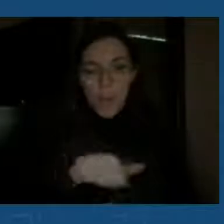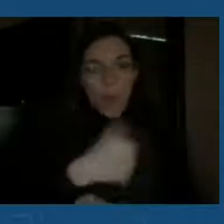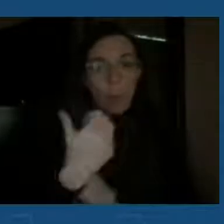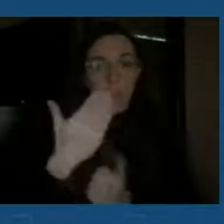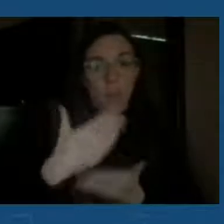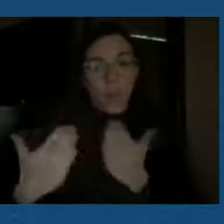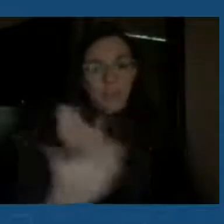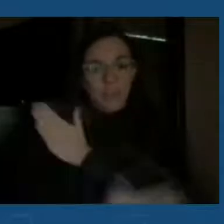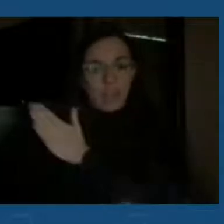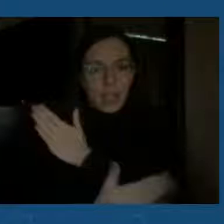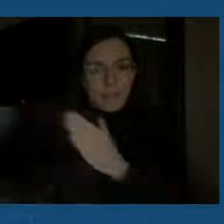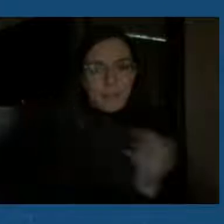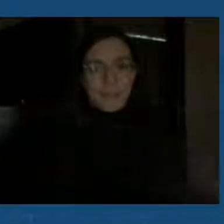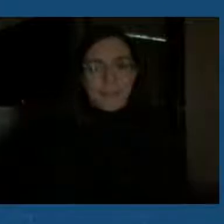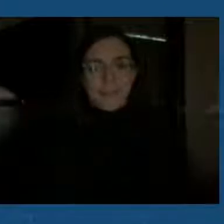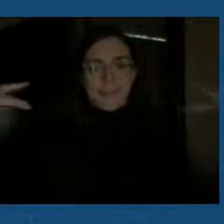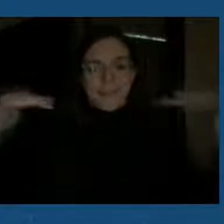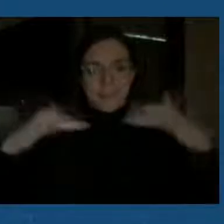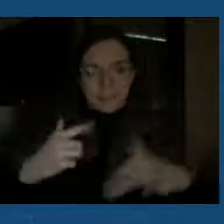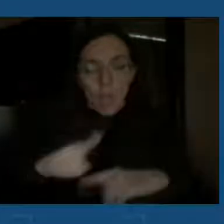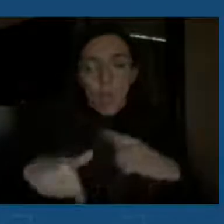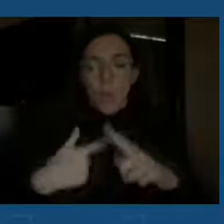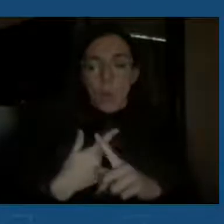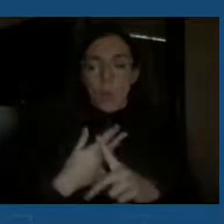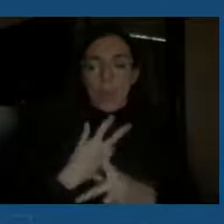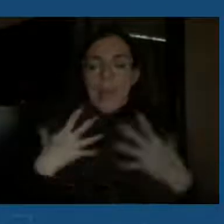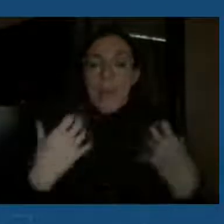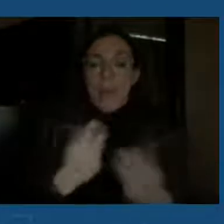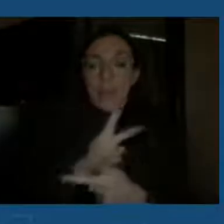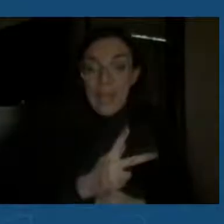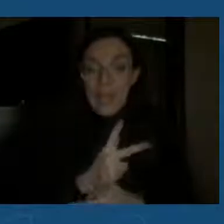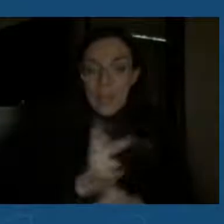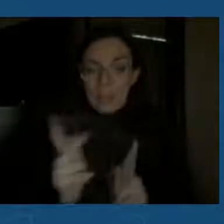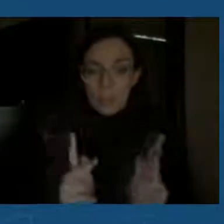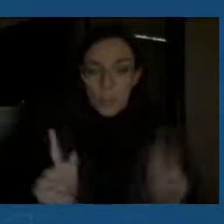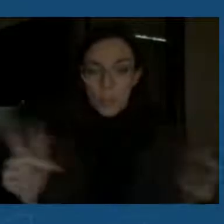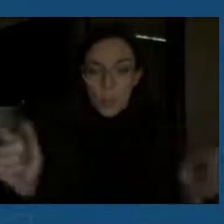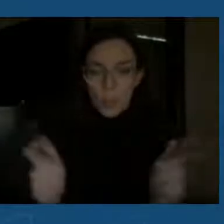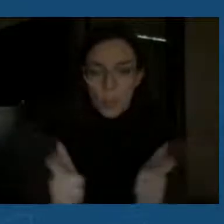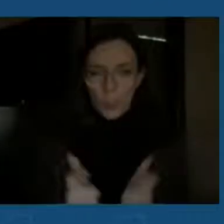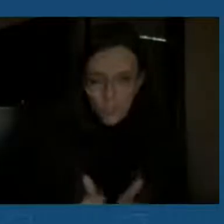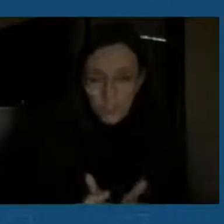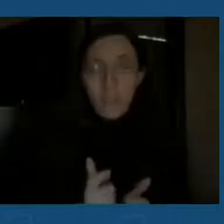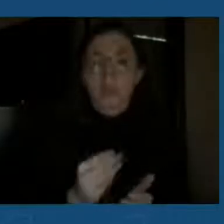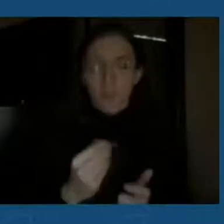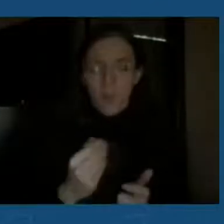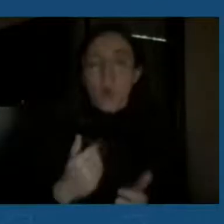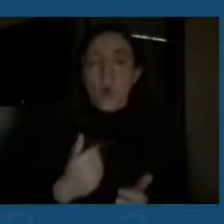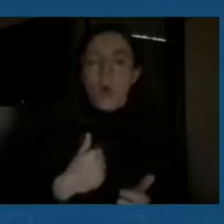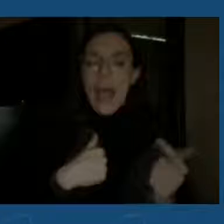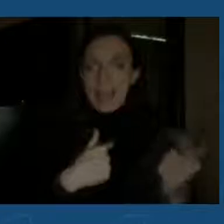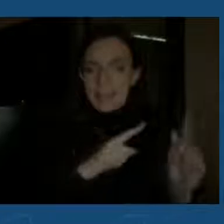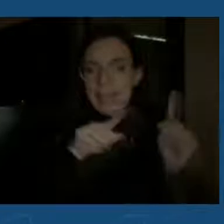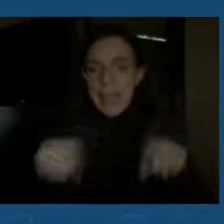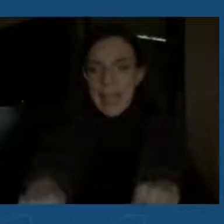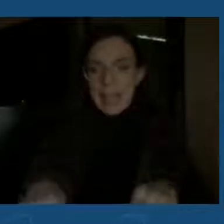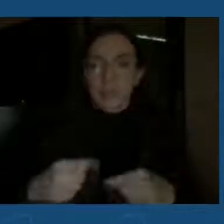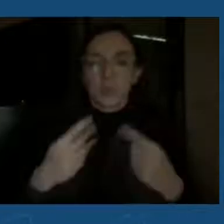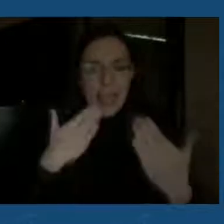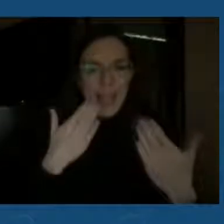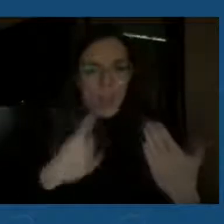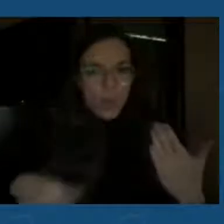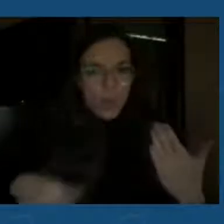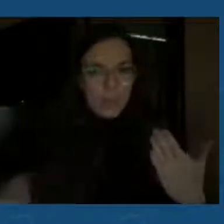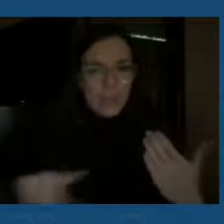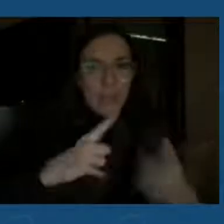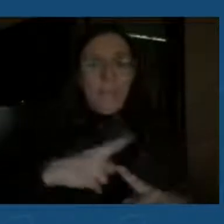of people in the healthcare ranks were diminished and we needed help from elsewhere. So I had a chance to come out here and thank them, but I do want to get